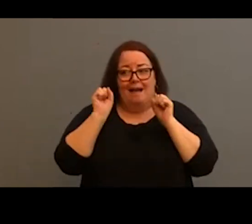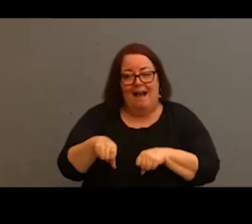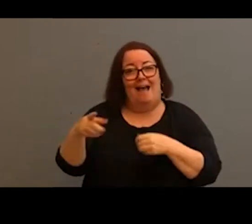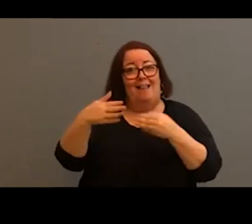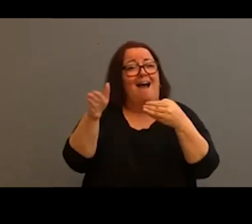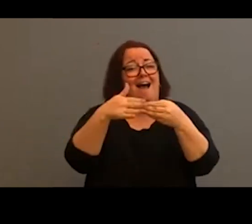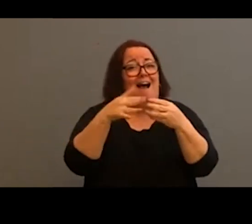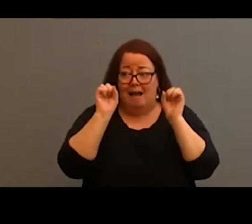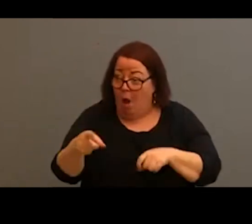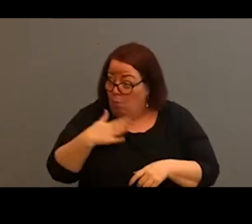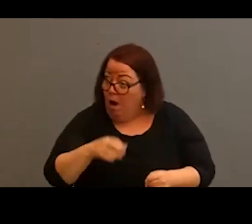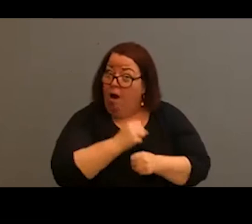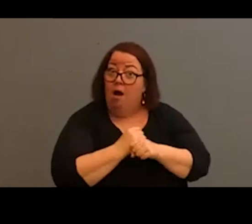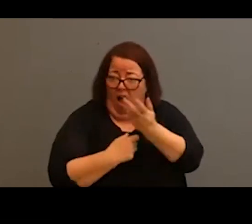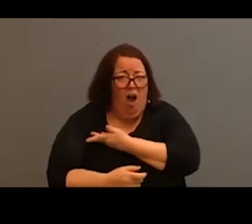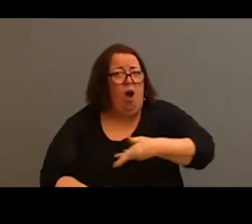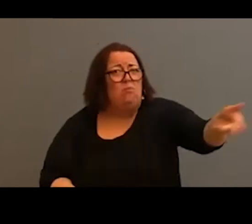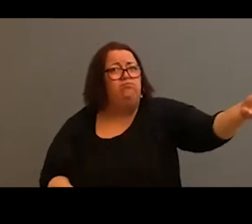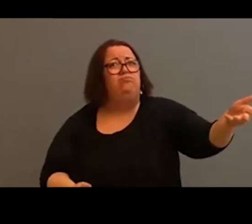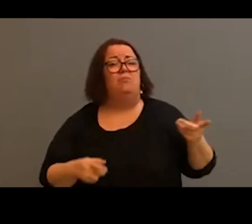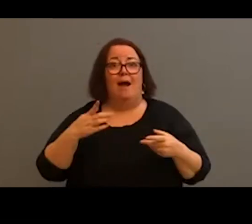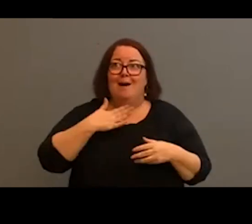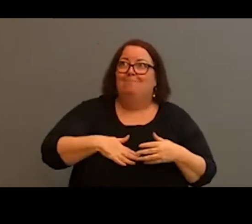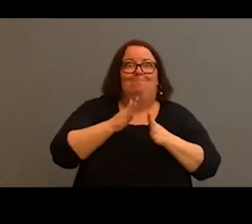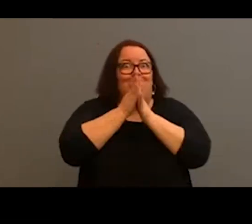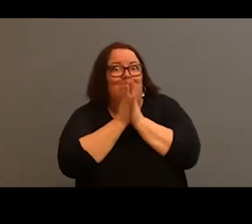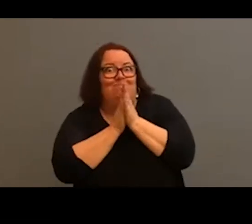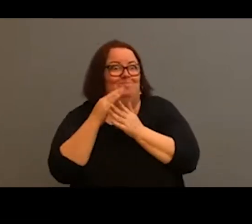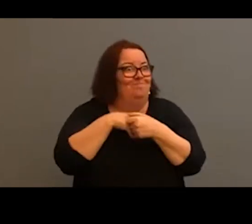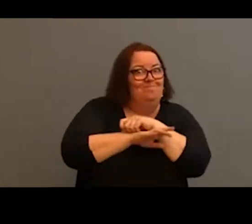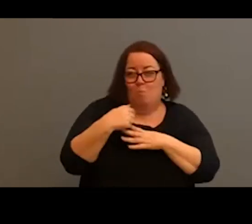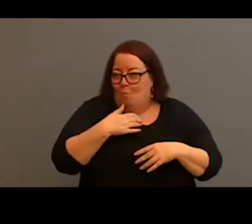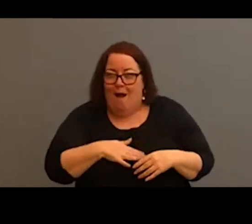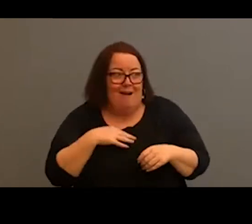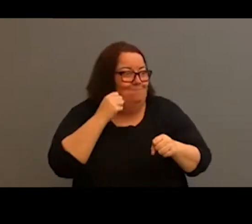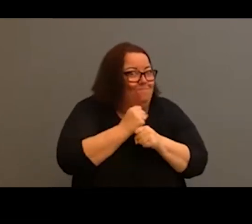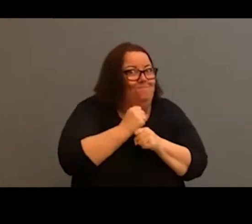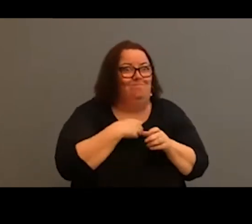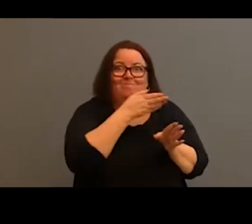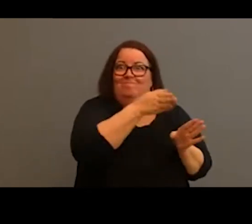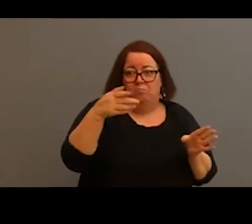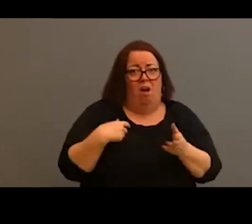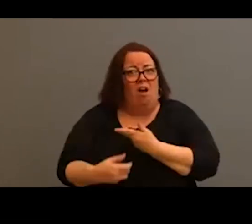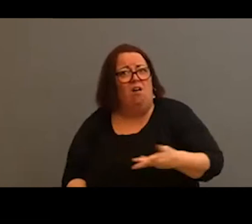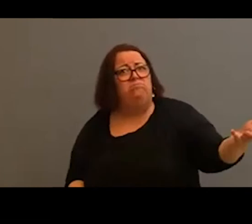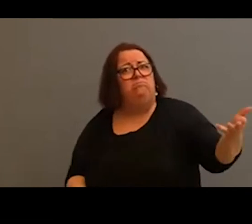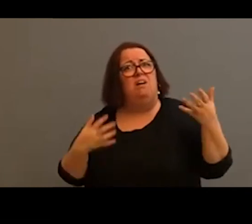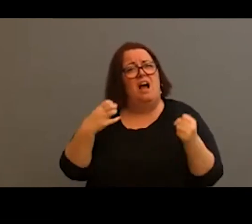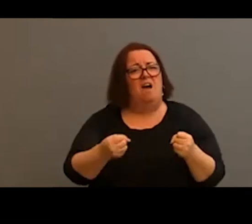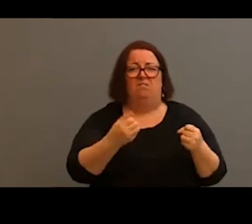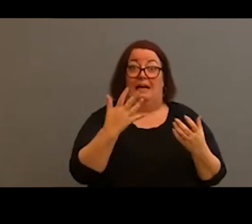And society misses out when people are left behind. In order to achieve the